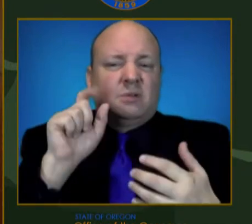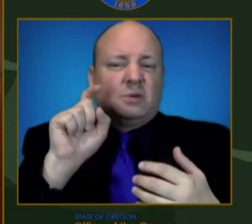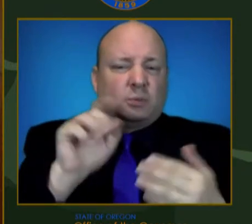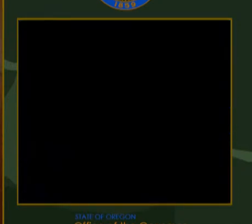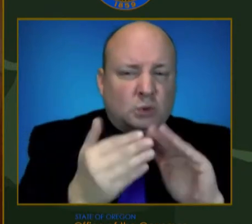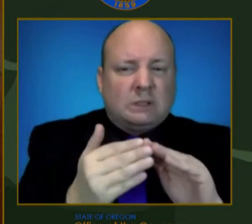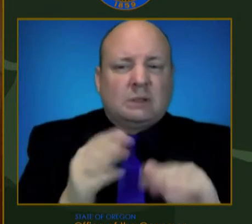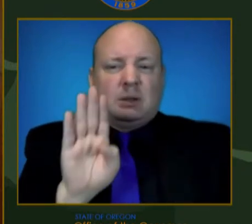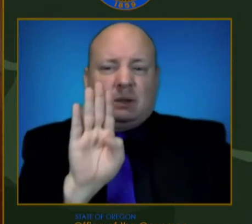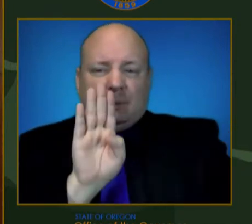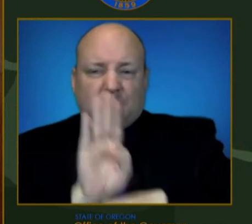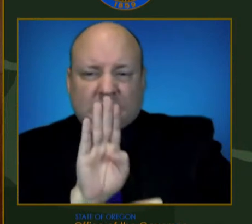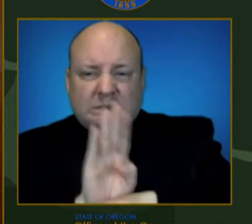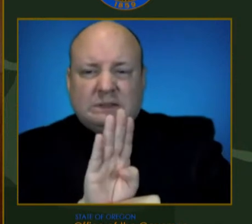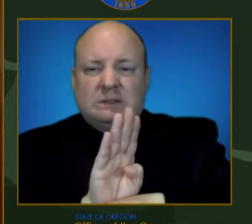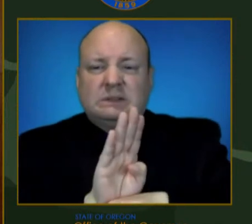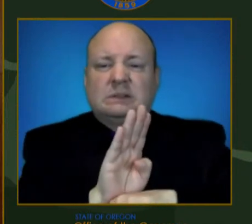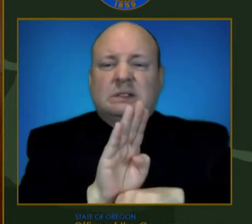businesses, and industries.